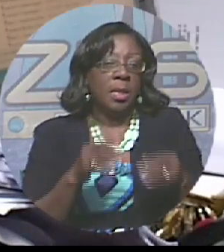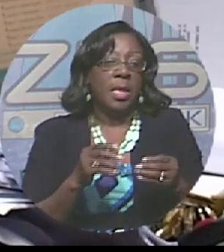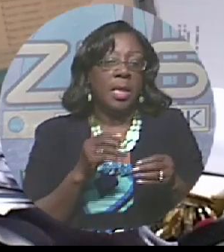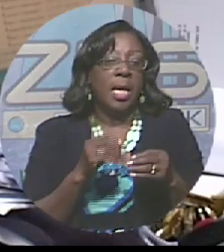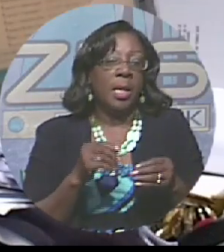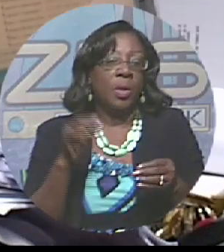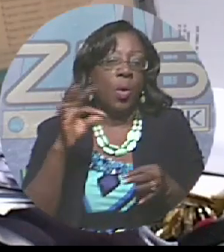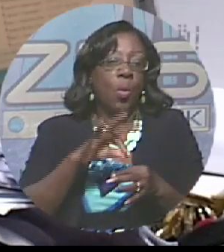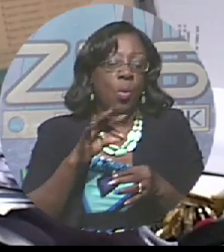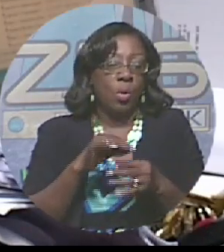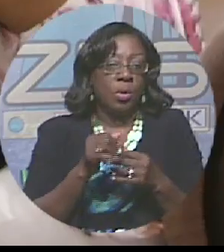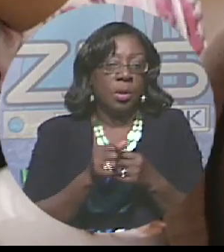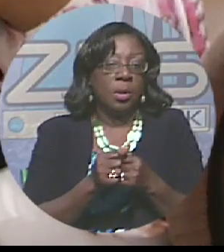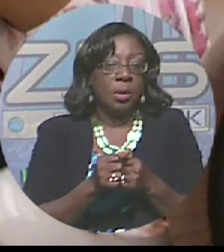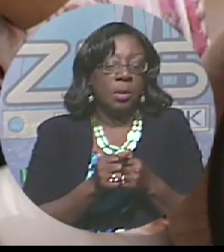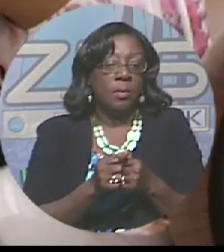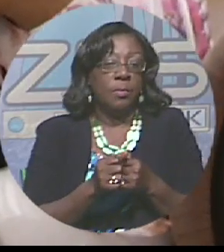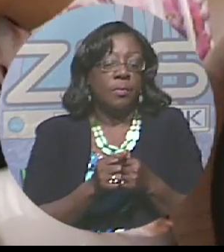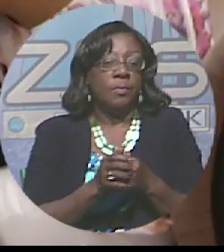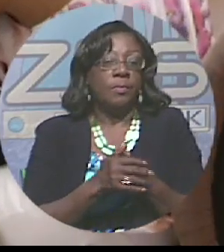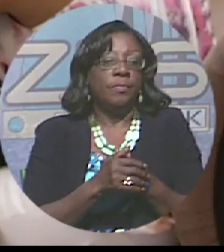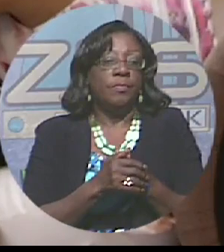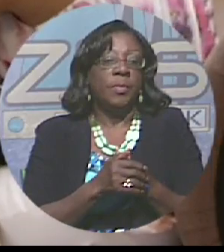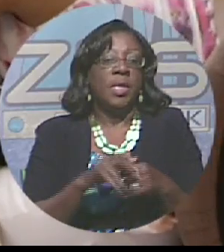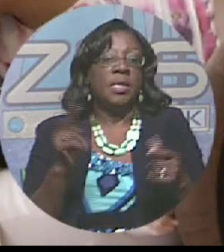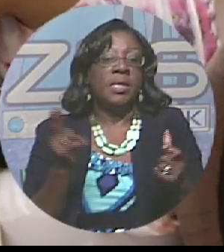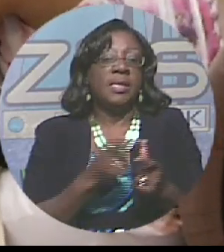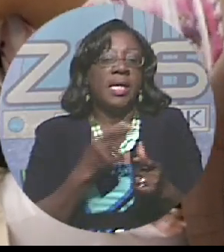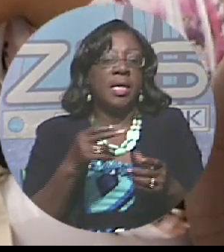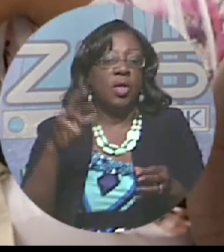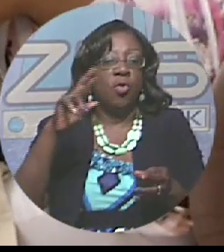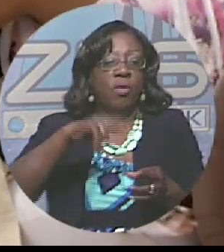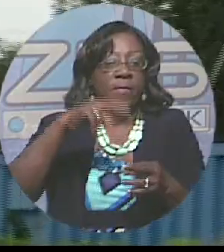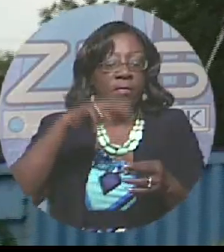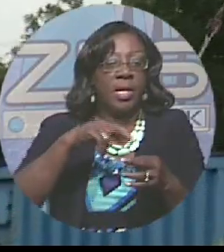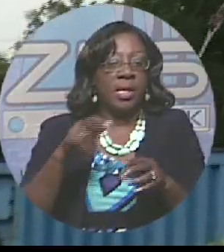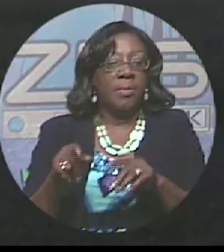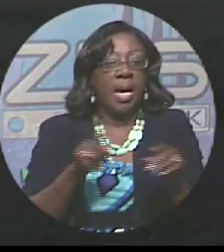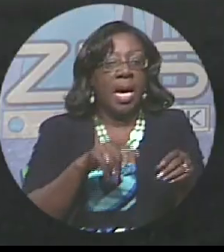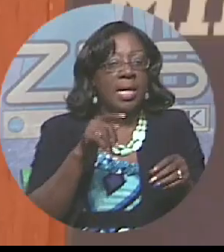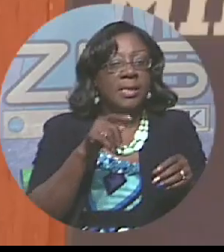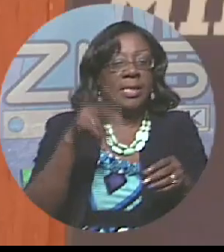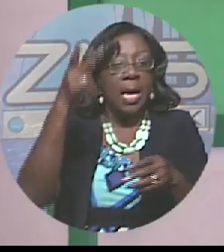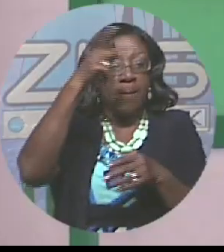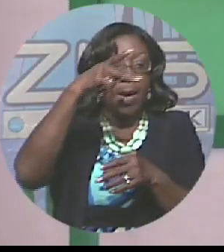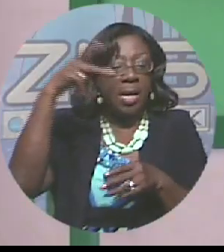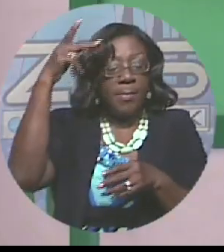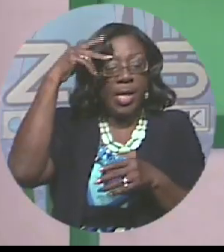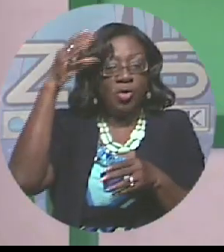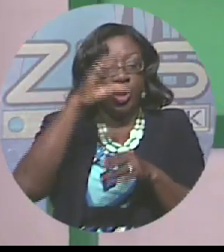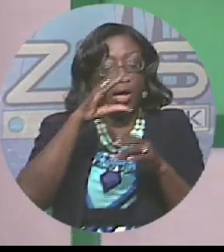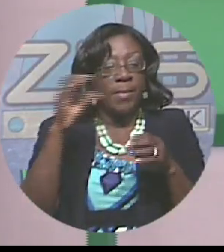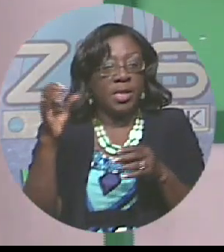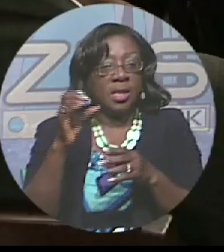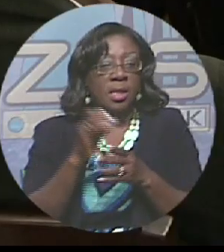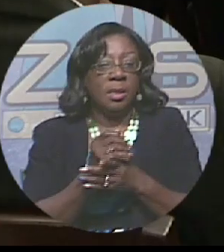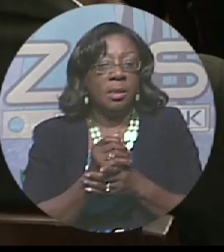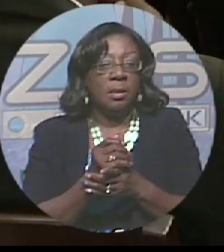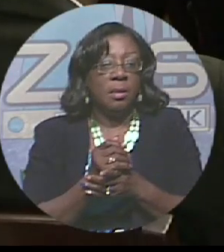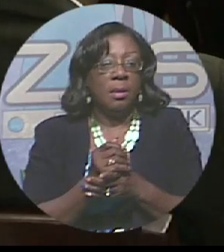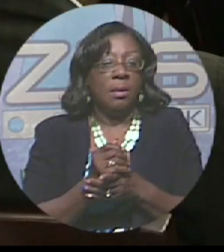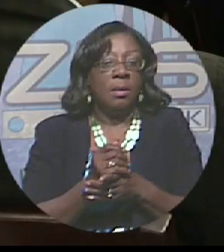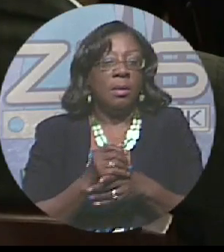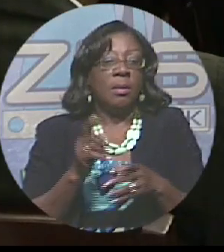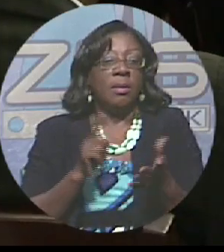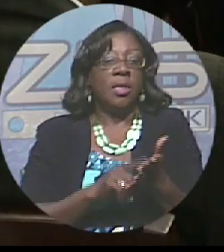on the 2012 register. It's his second referendum as parliamentary commissioner. However, the gaming referendum was more of an opinion poll, while